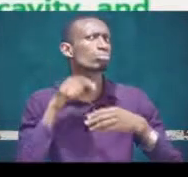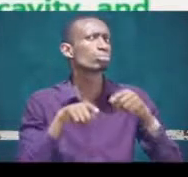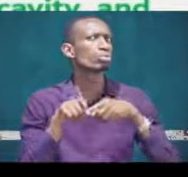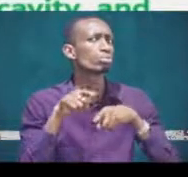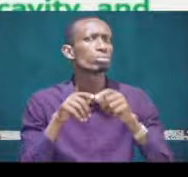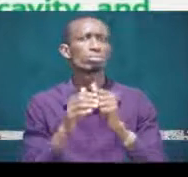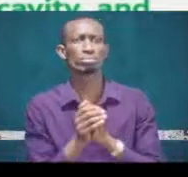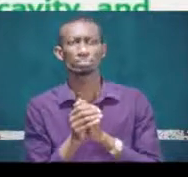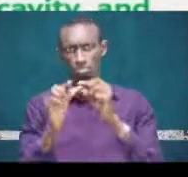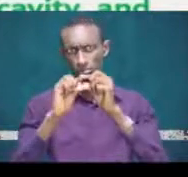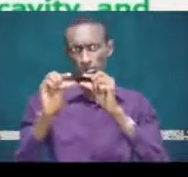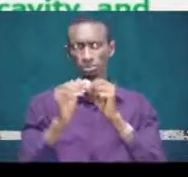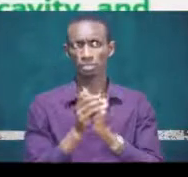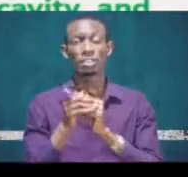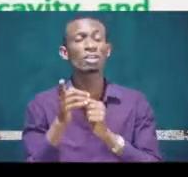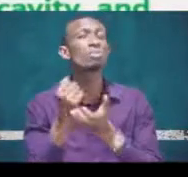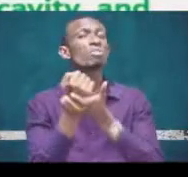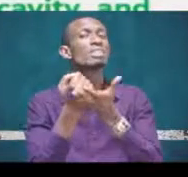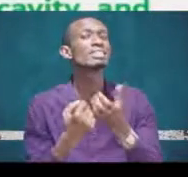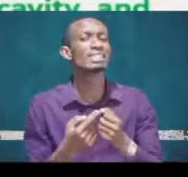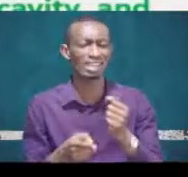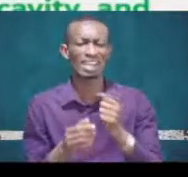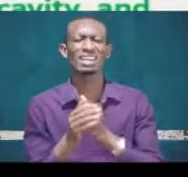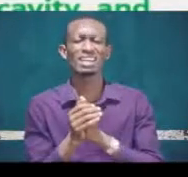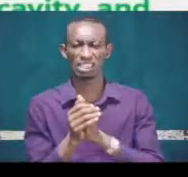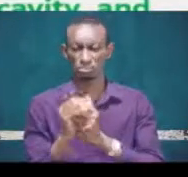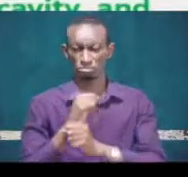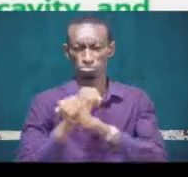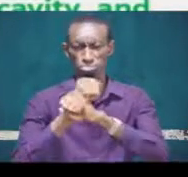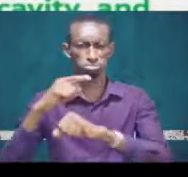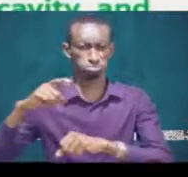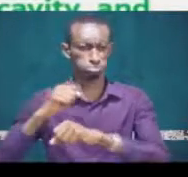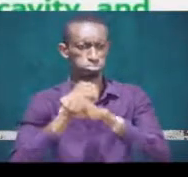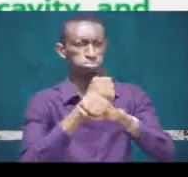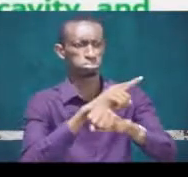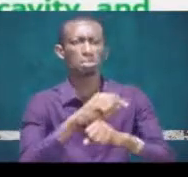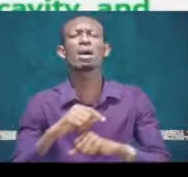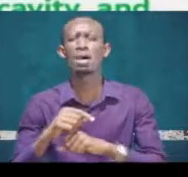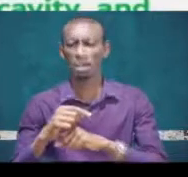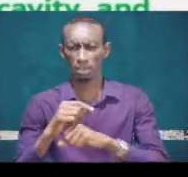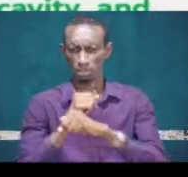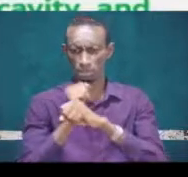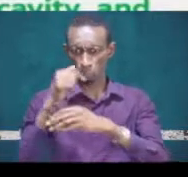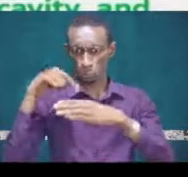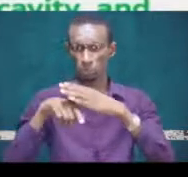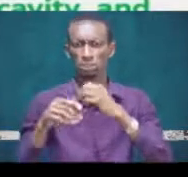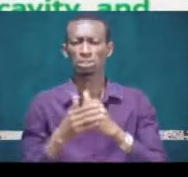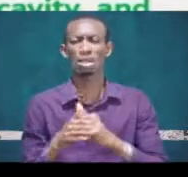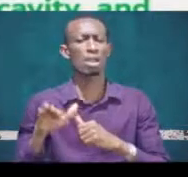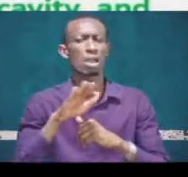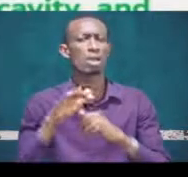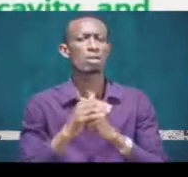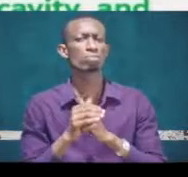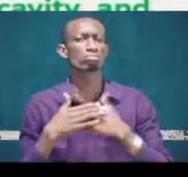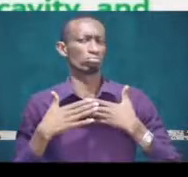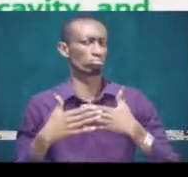particles or bacteria so that they don't go in the lungs. So this cilia